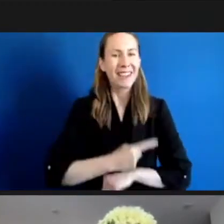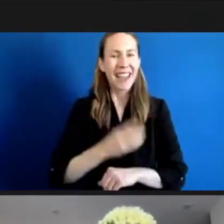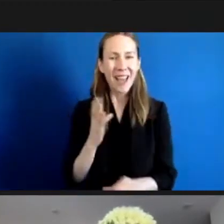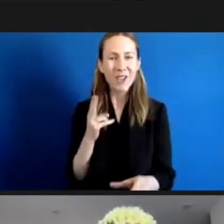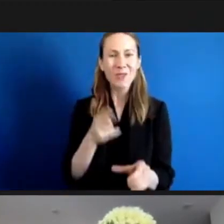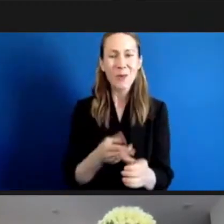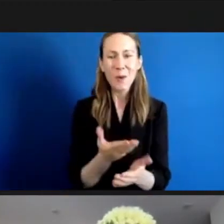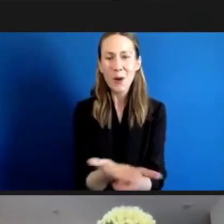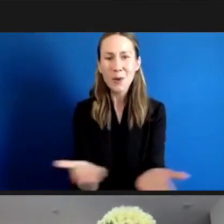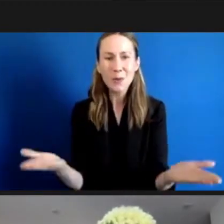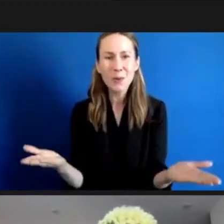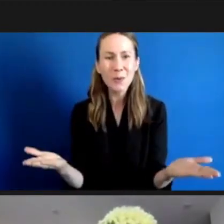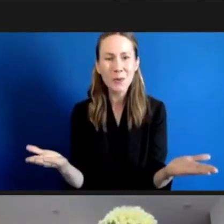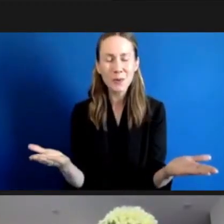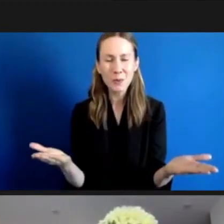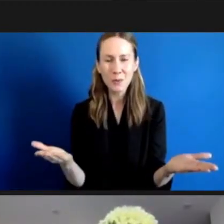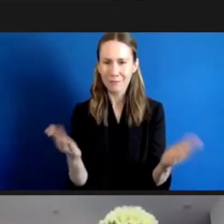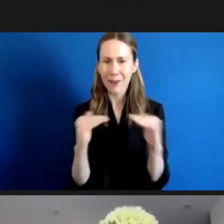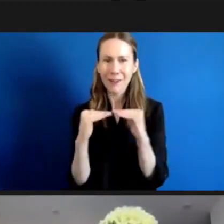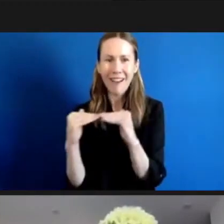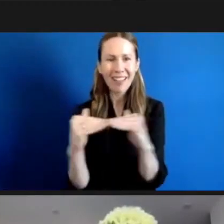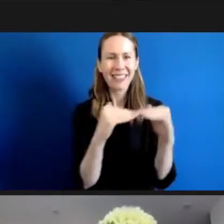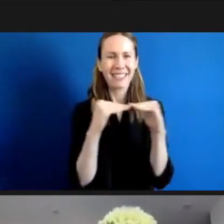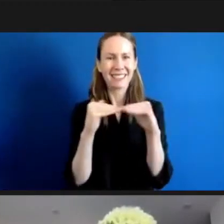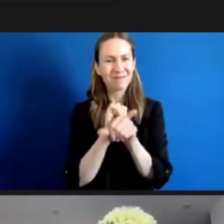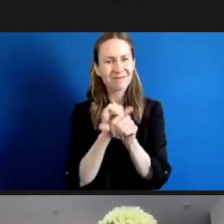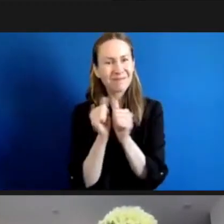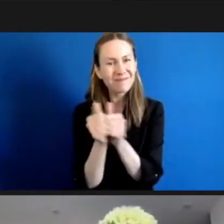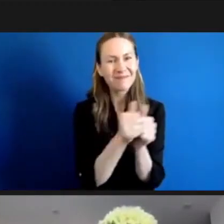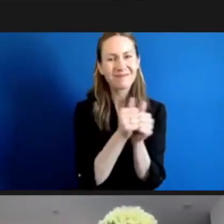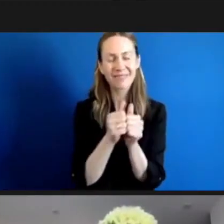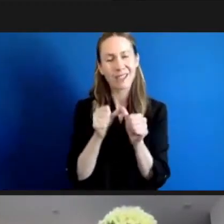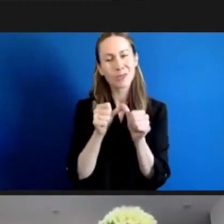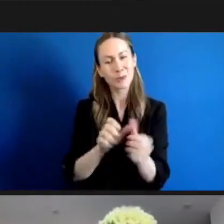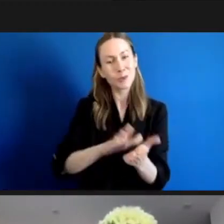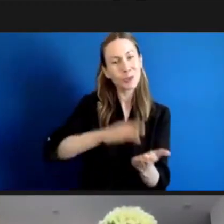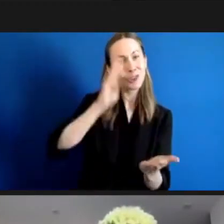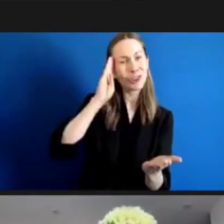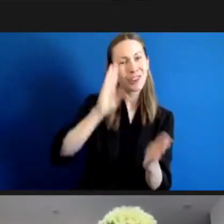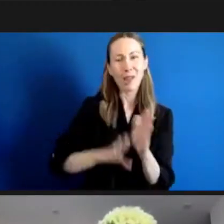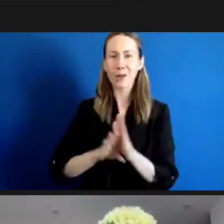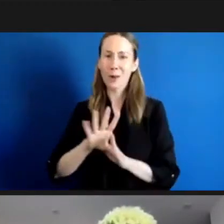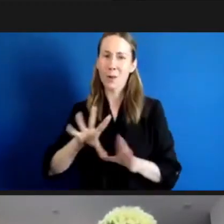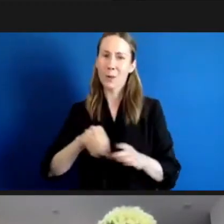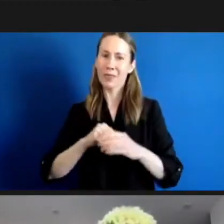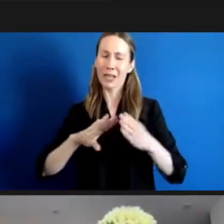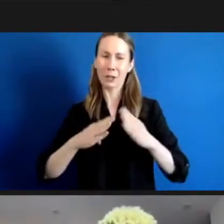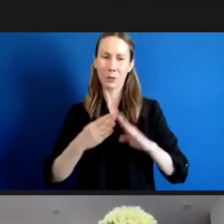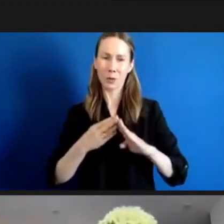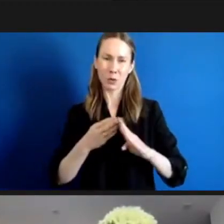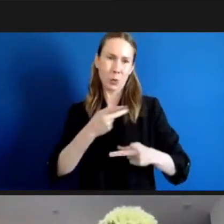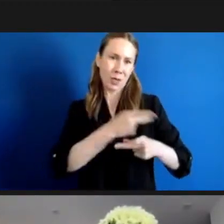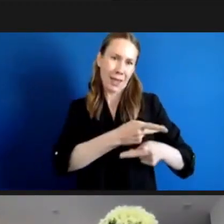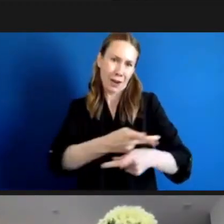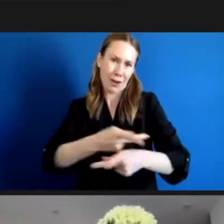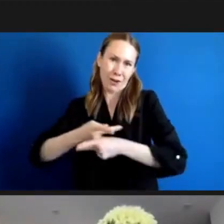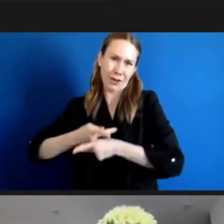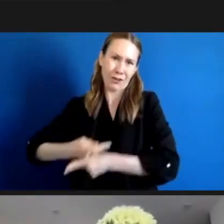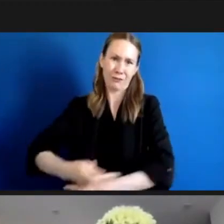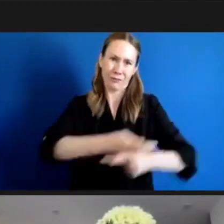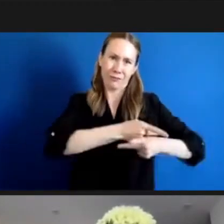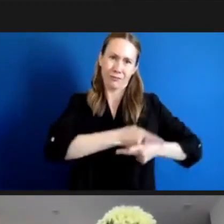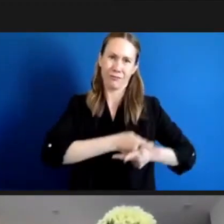all of you as colleagues, and to continue learning and growing in this community of care and compassion.